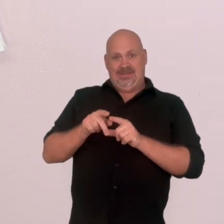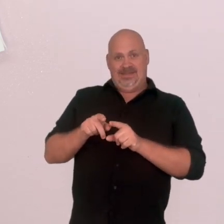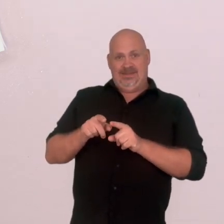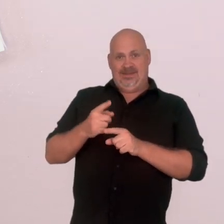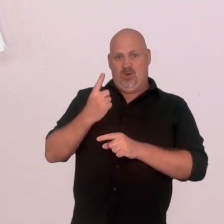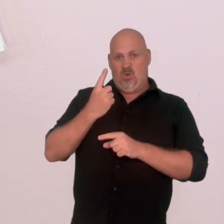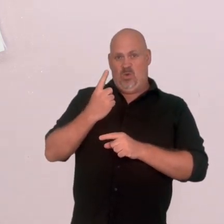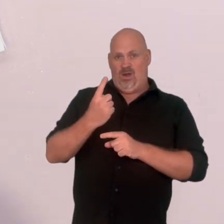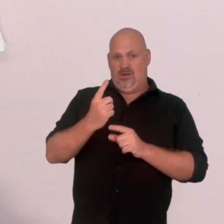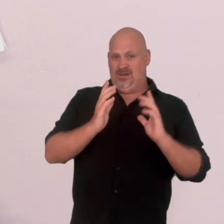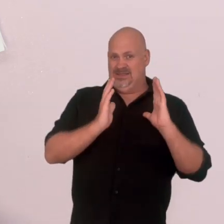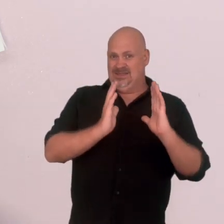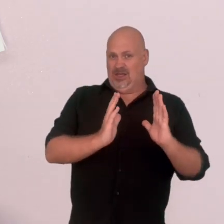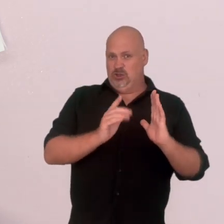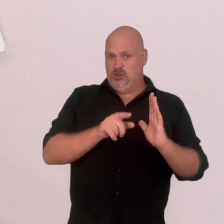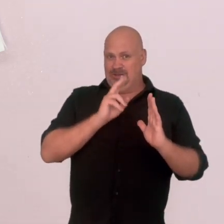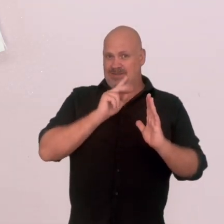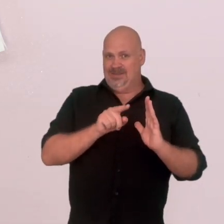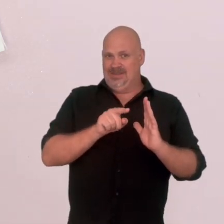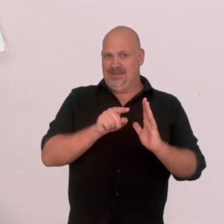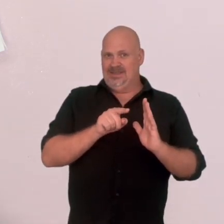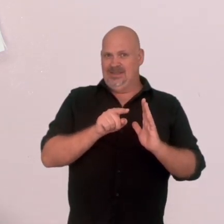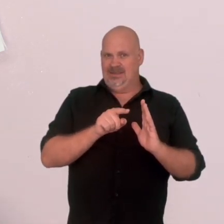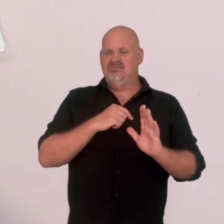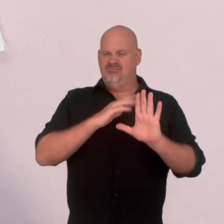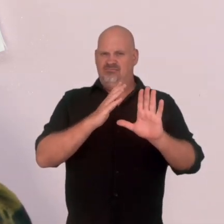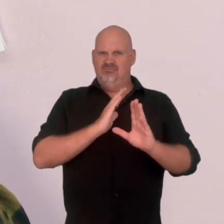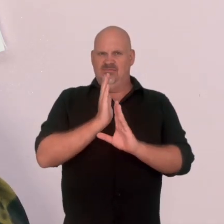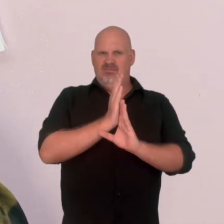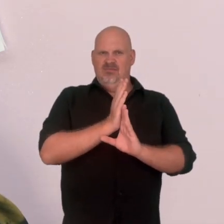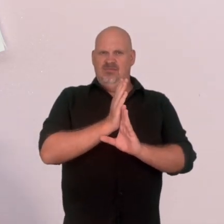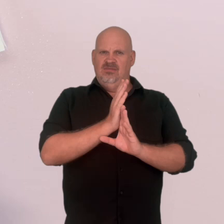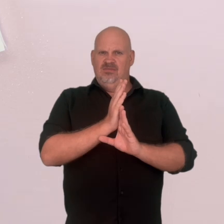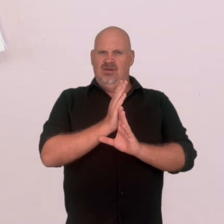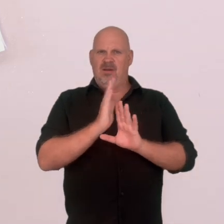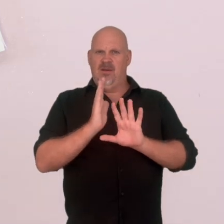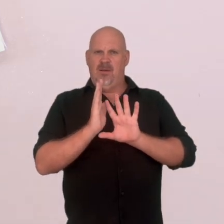section, so I'll kind of block it off.